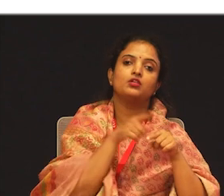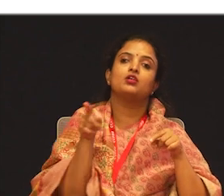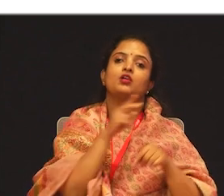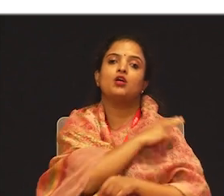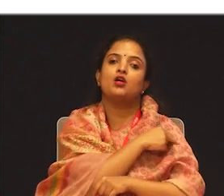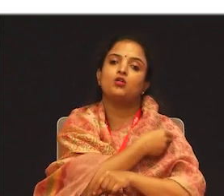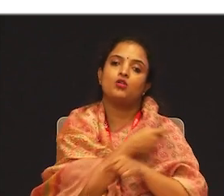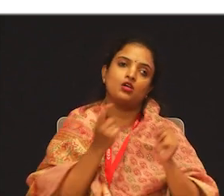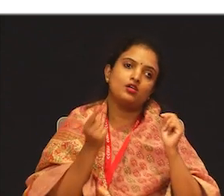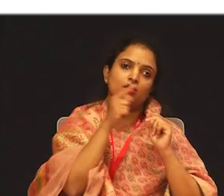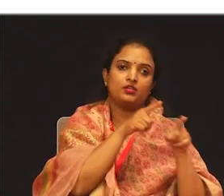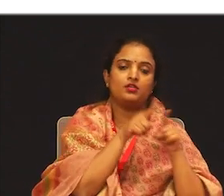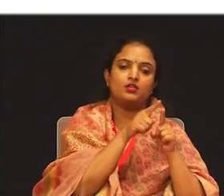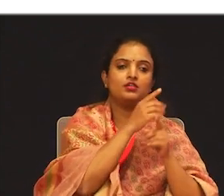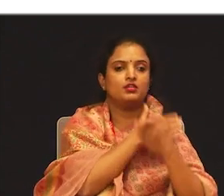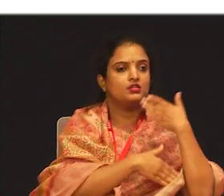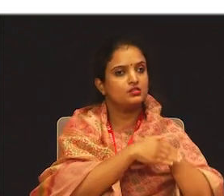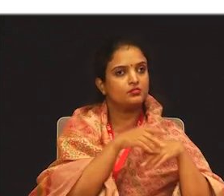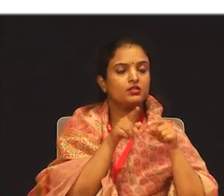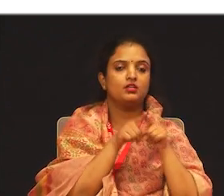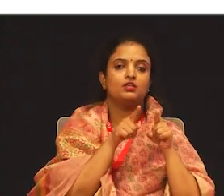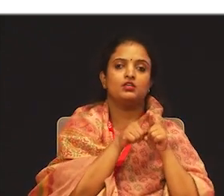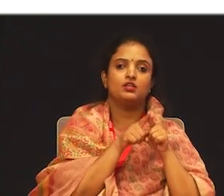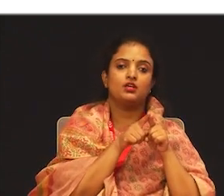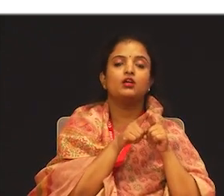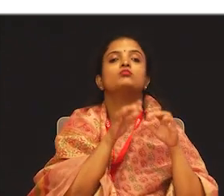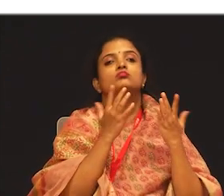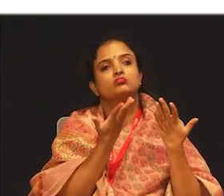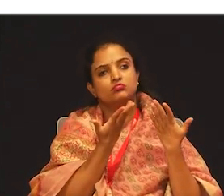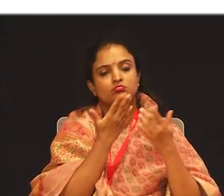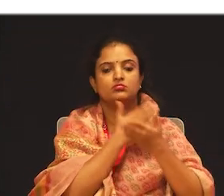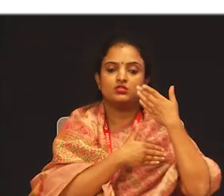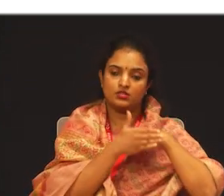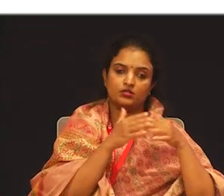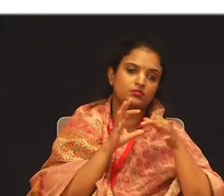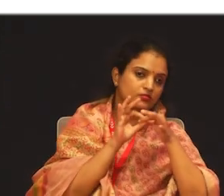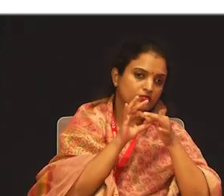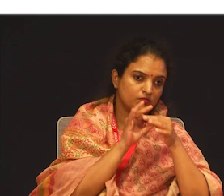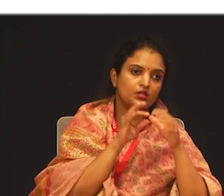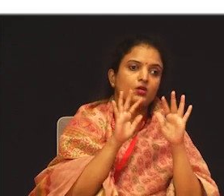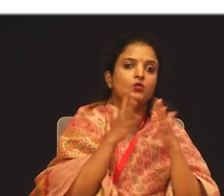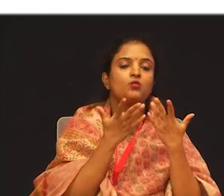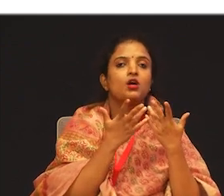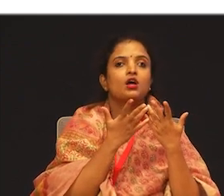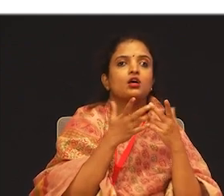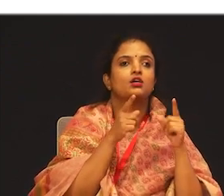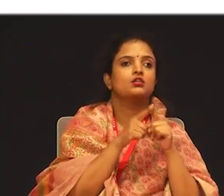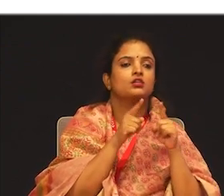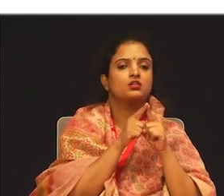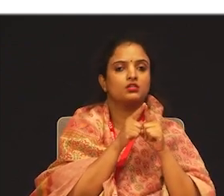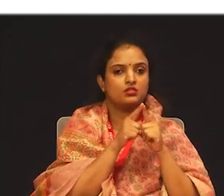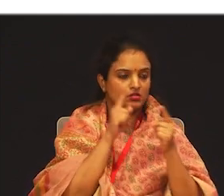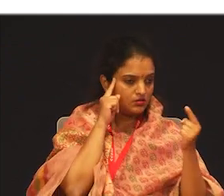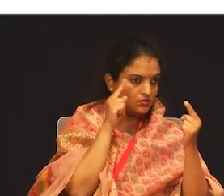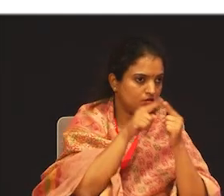has certified the disability. Then, depending on the disability certification received, what are the interventions